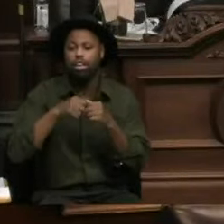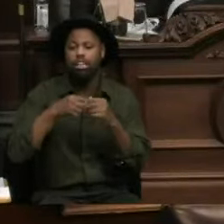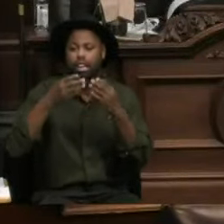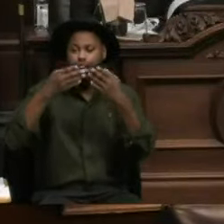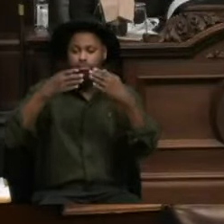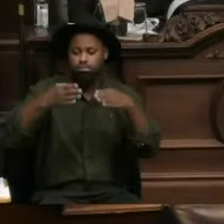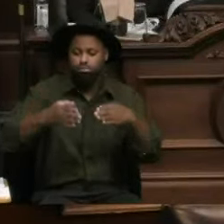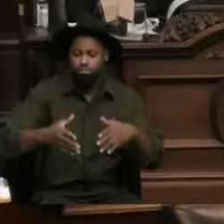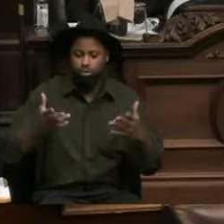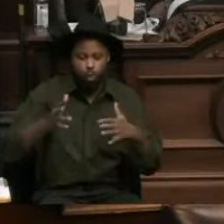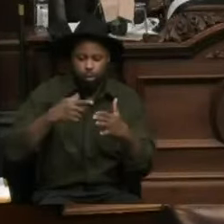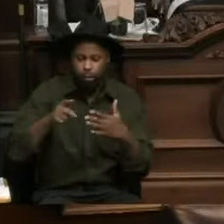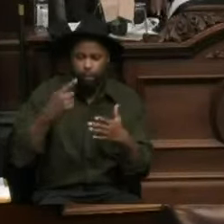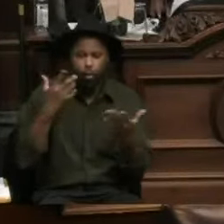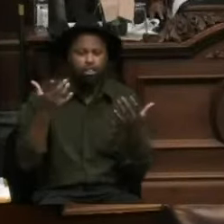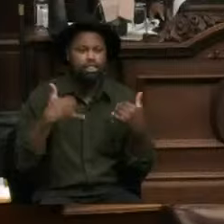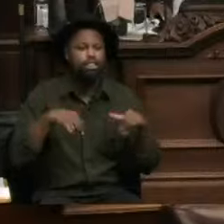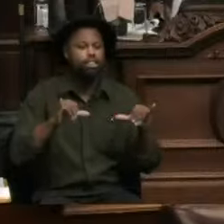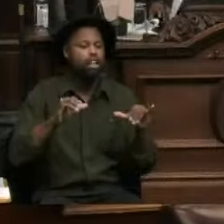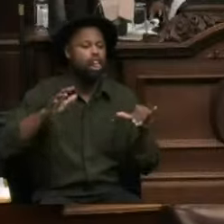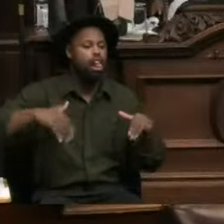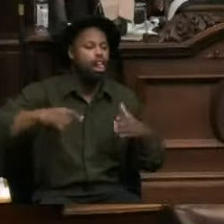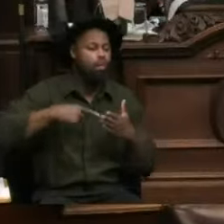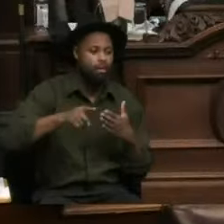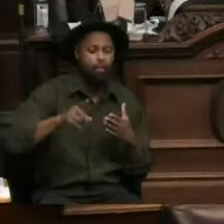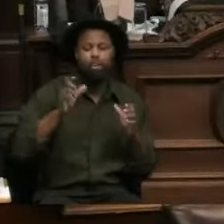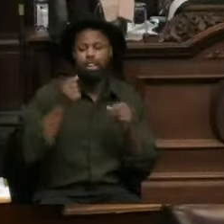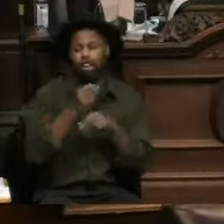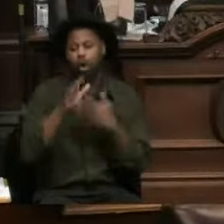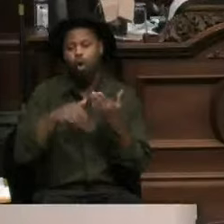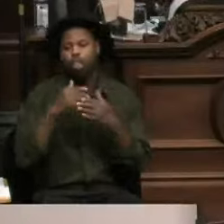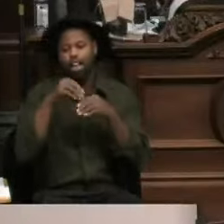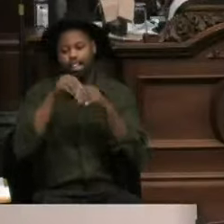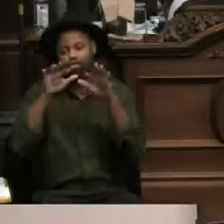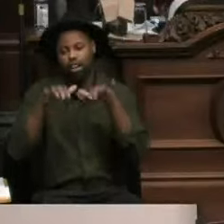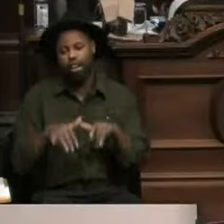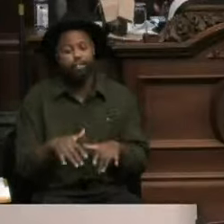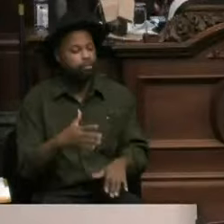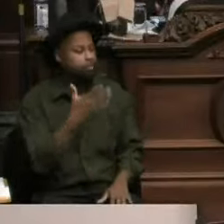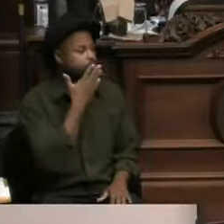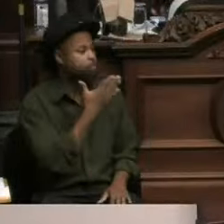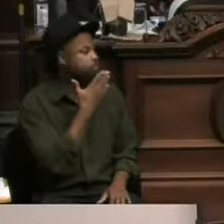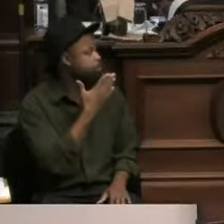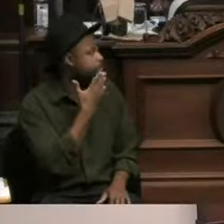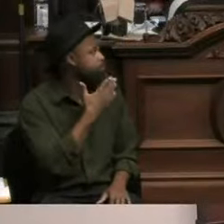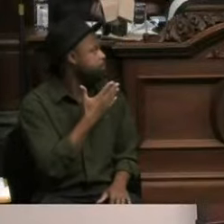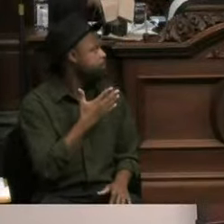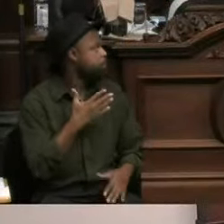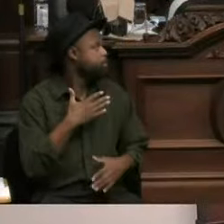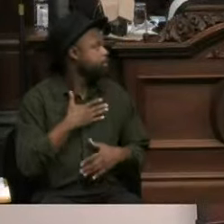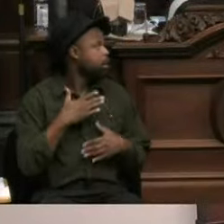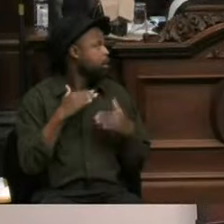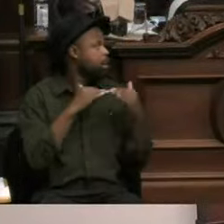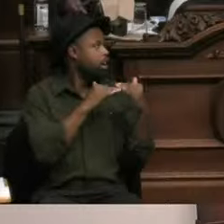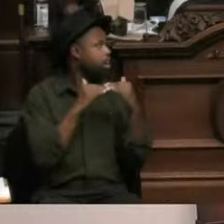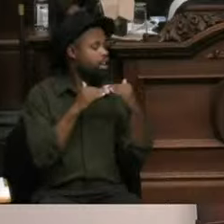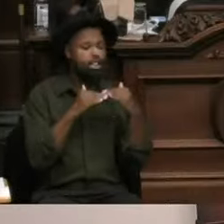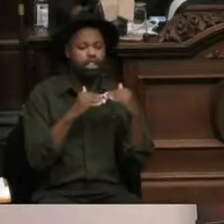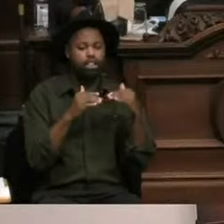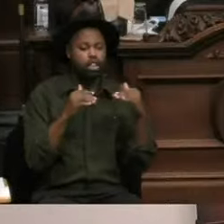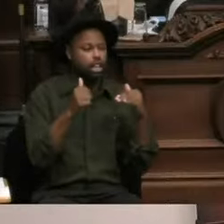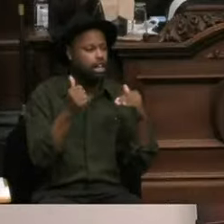was paid for, what is still outstanding, but we can get that all in writing. Thank you. Thank you. And my apologies to my colleagues and to the administration. I